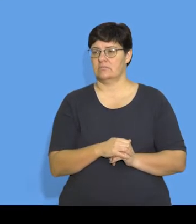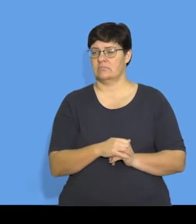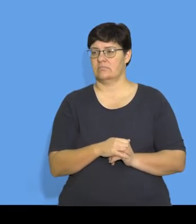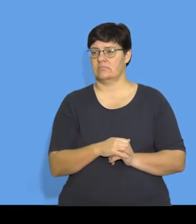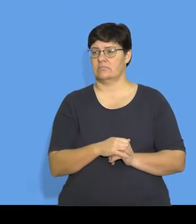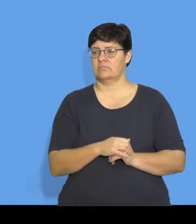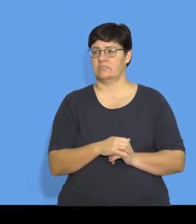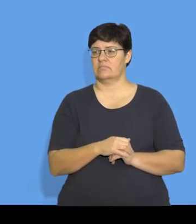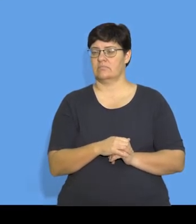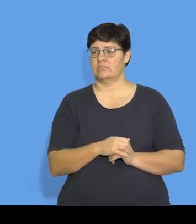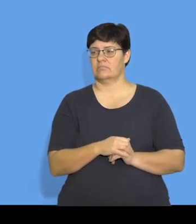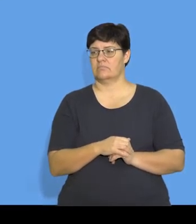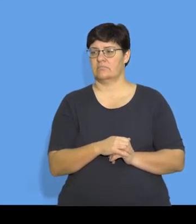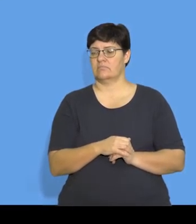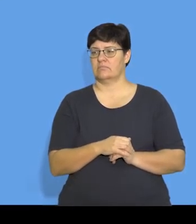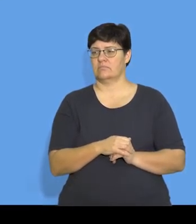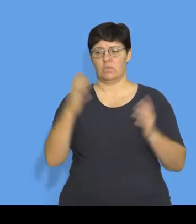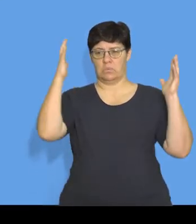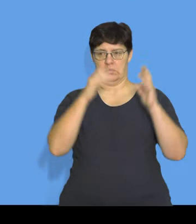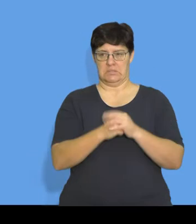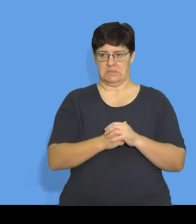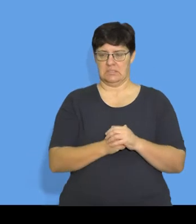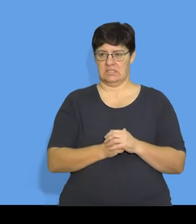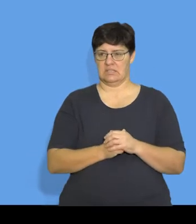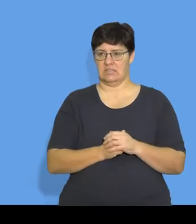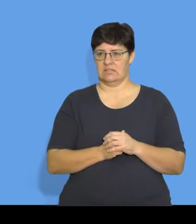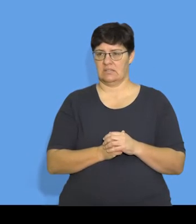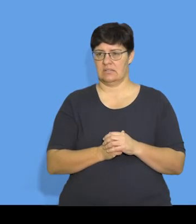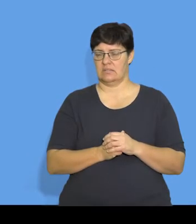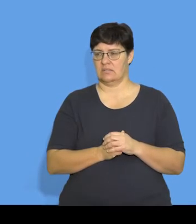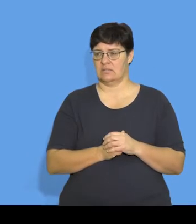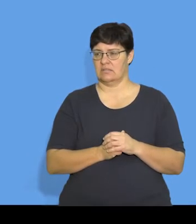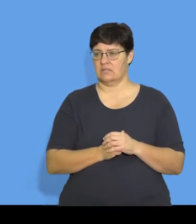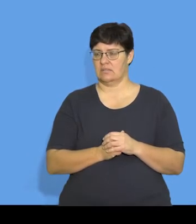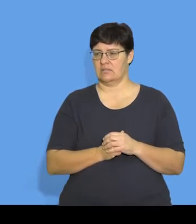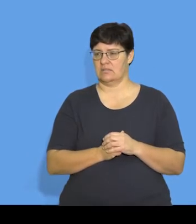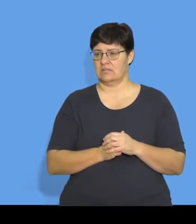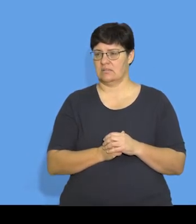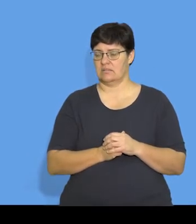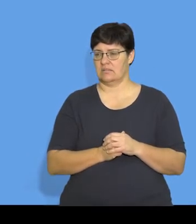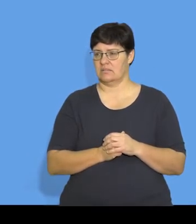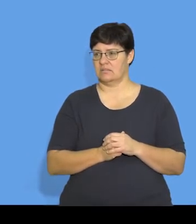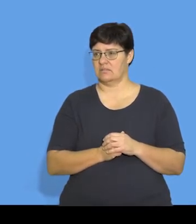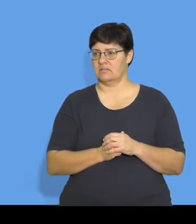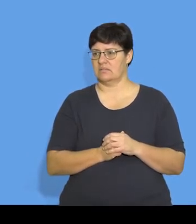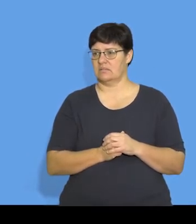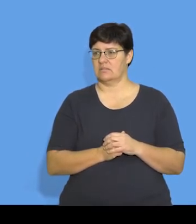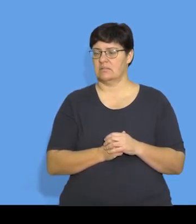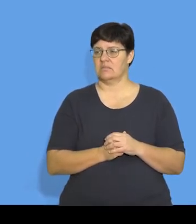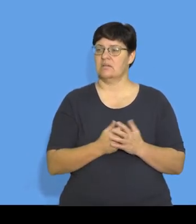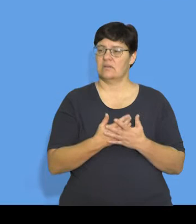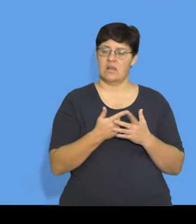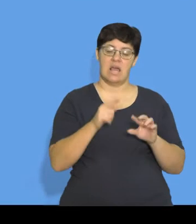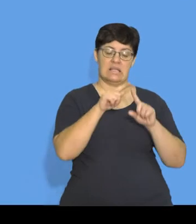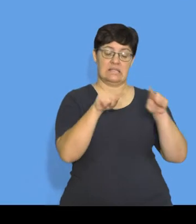delta, oopsie, it's going all over the place, it's getting very excited. So delta